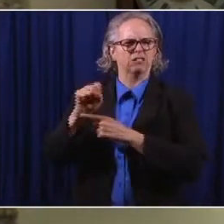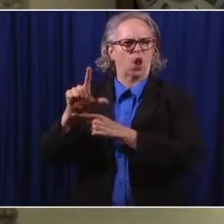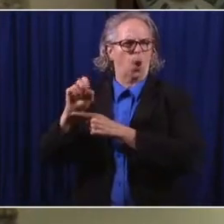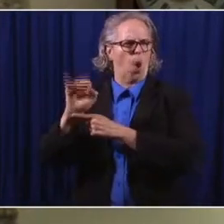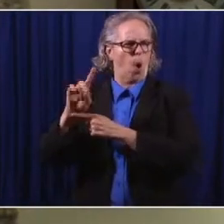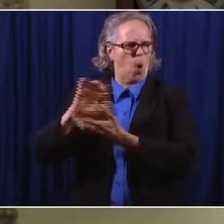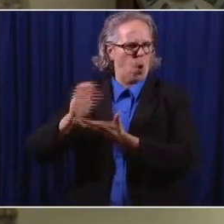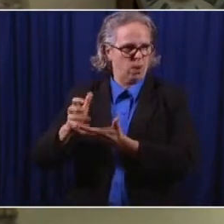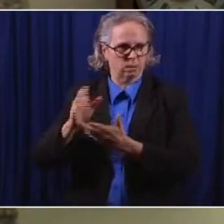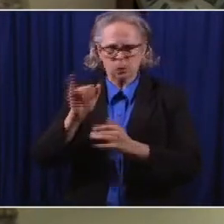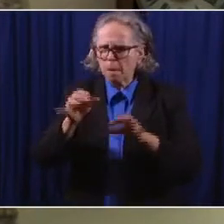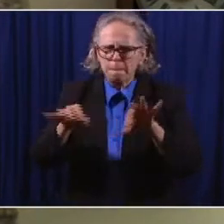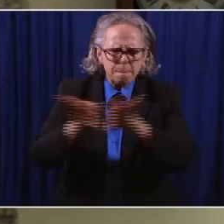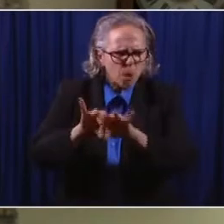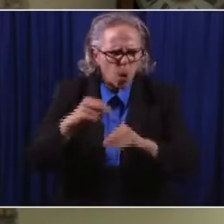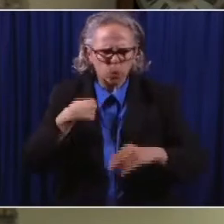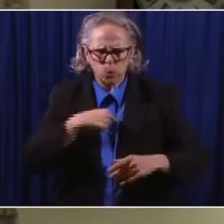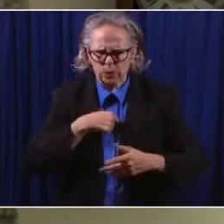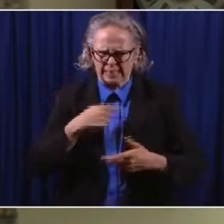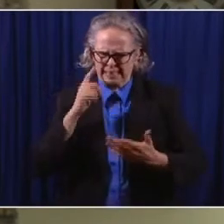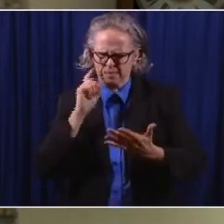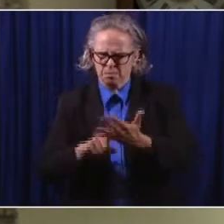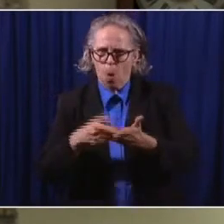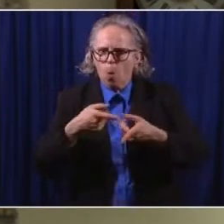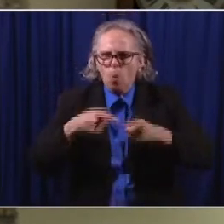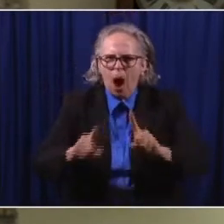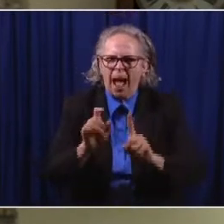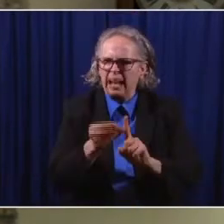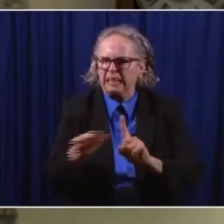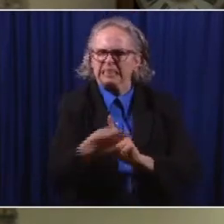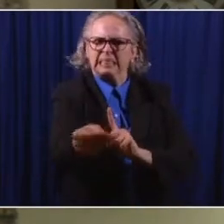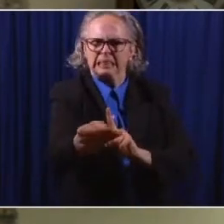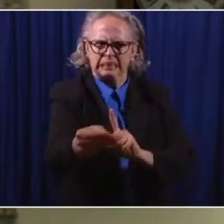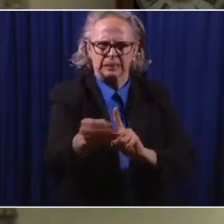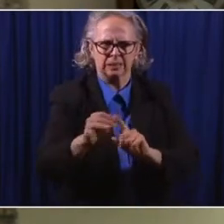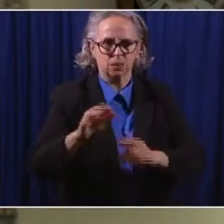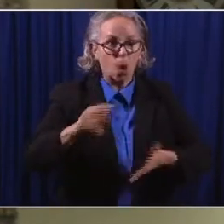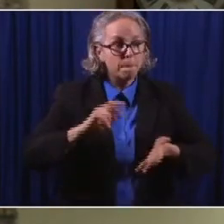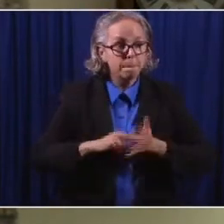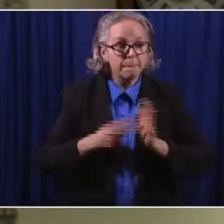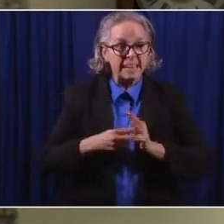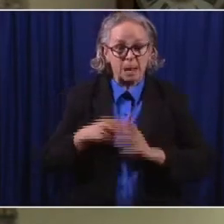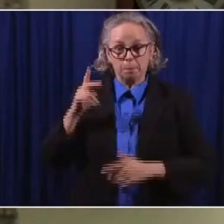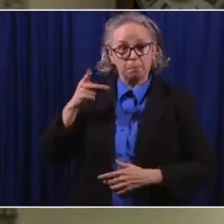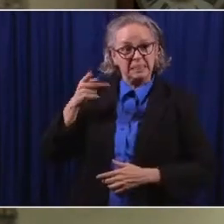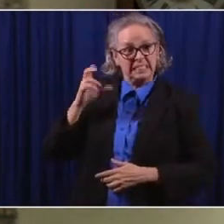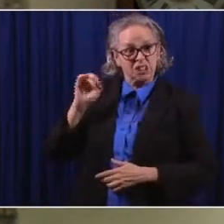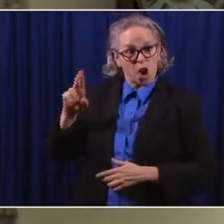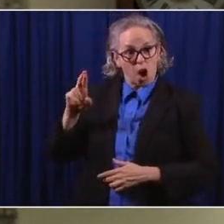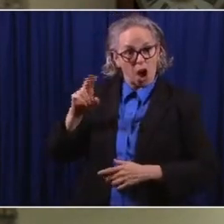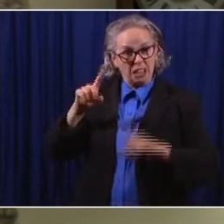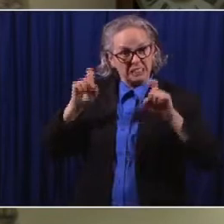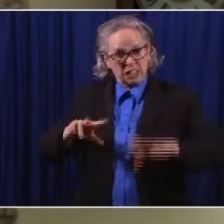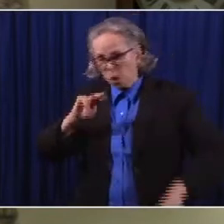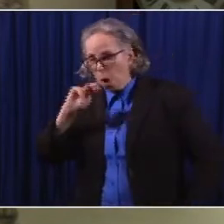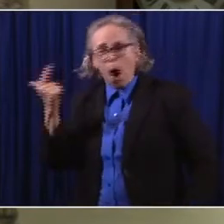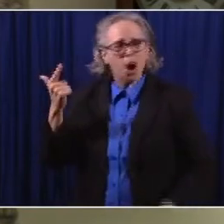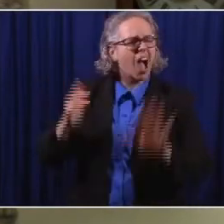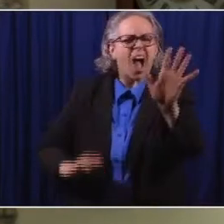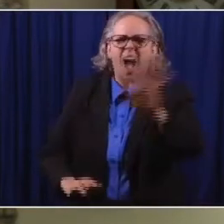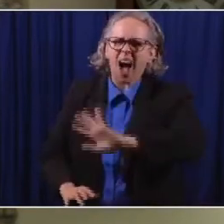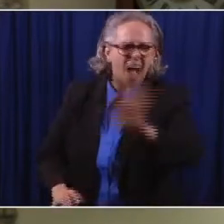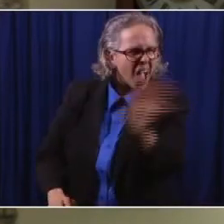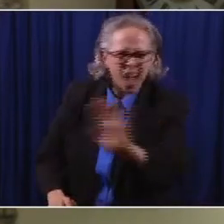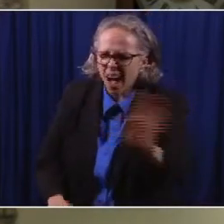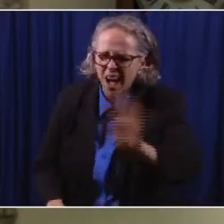that they're contagious. Doesn't mean the PCR tests are not accurate. They're highly accurate, but sometimes